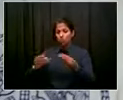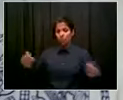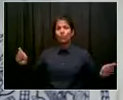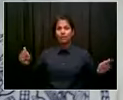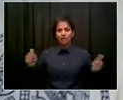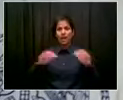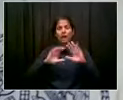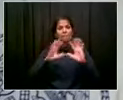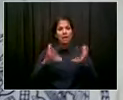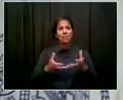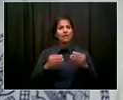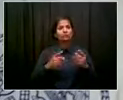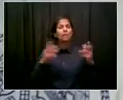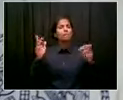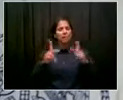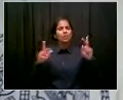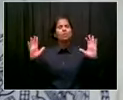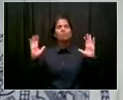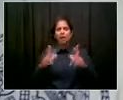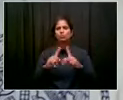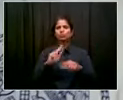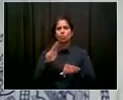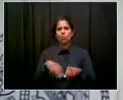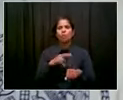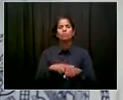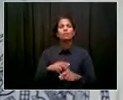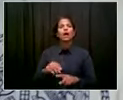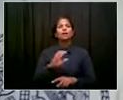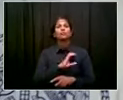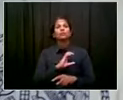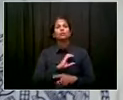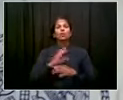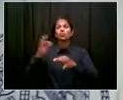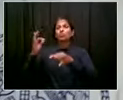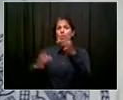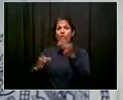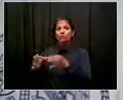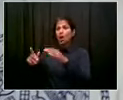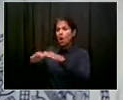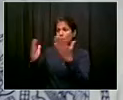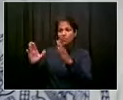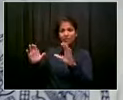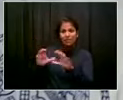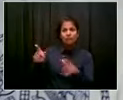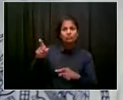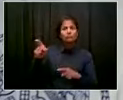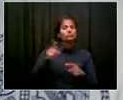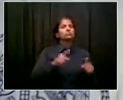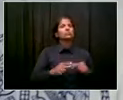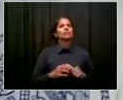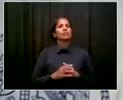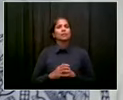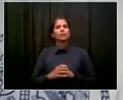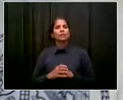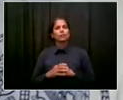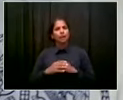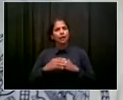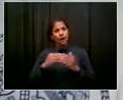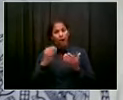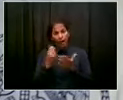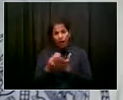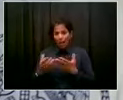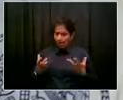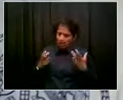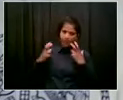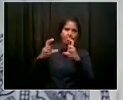active courts consequences for crimes we'll turn the corner on gun violence we'll invest more in communities cure violence movement uh crisis